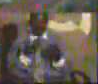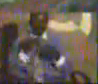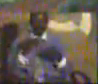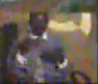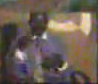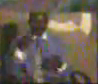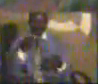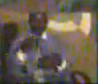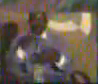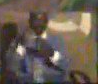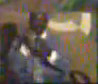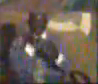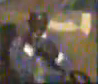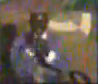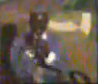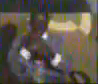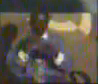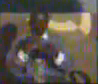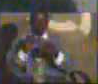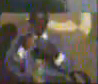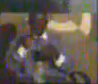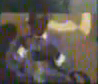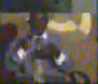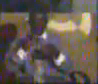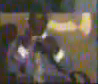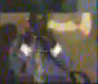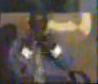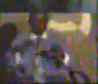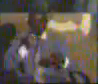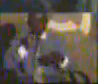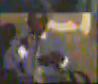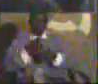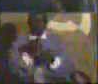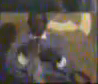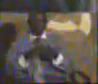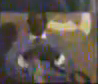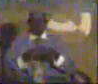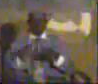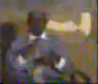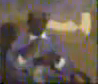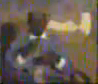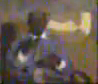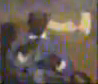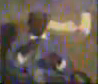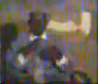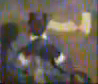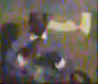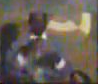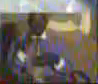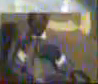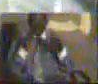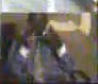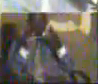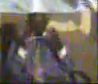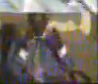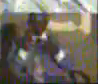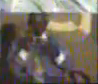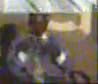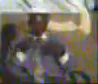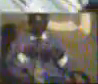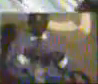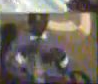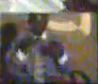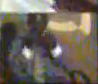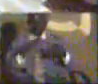form a video, whereas they don't make any attempt to do the erosion. So I'm annoyed. Residents in desperation have attempted